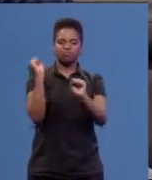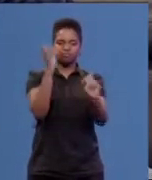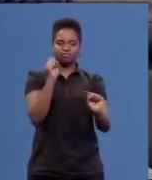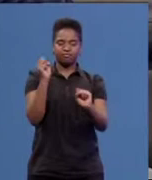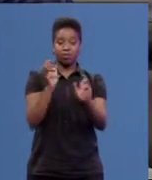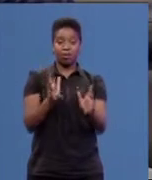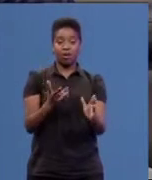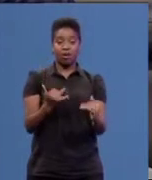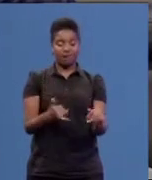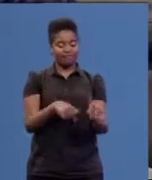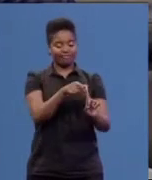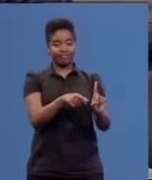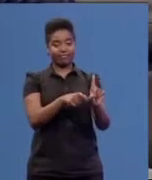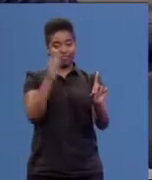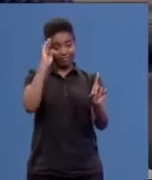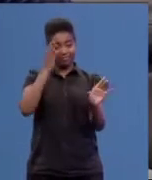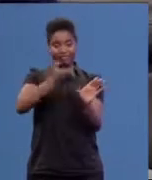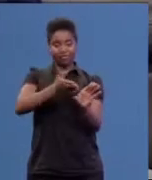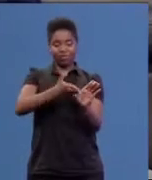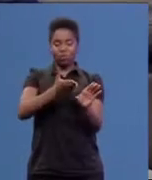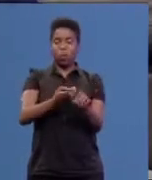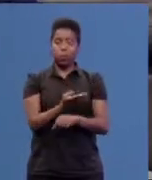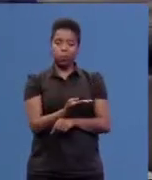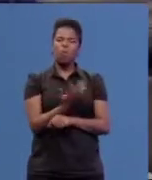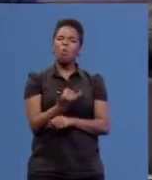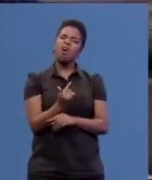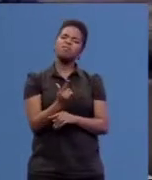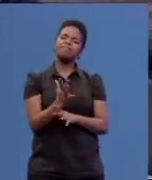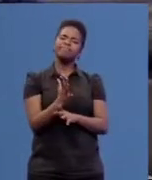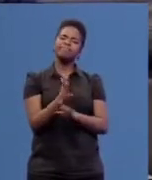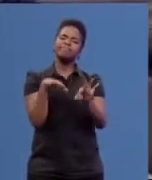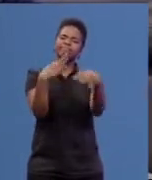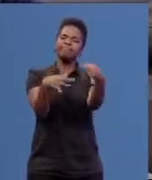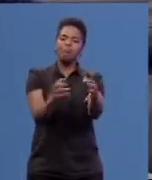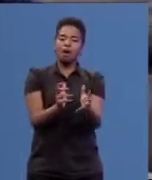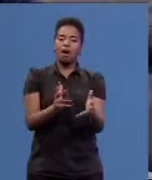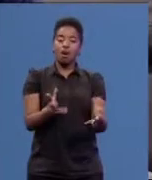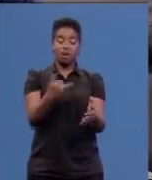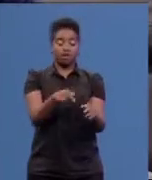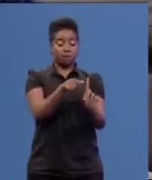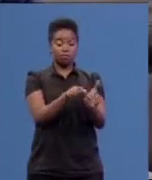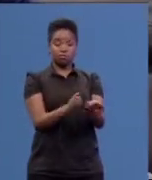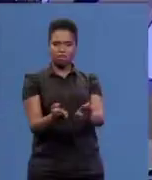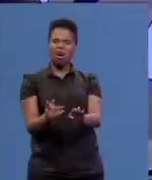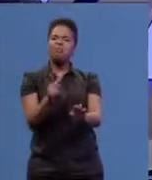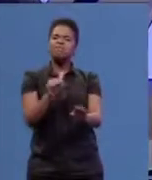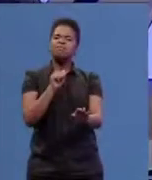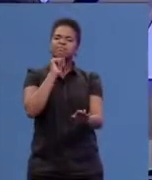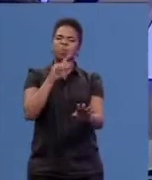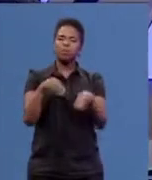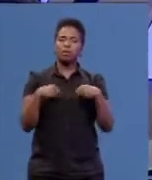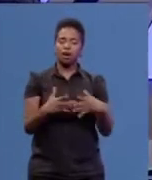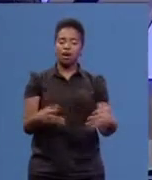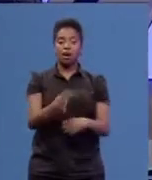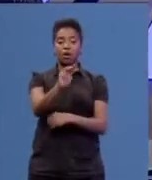studio by a psychologist who's here to help us put things into perspective as well as an entire country. Mteto Chemese is a